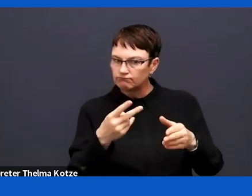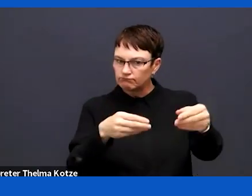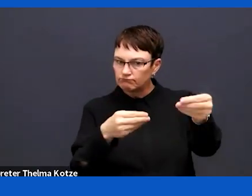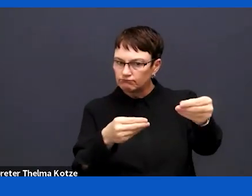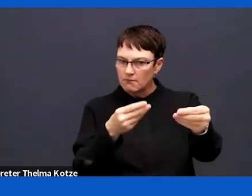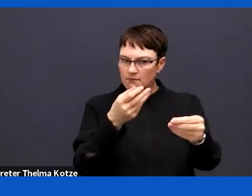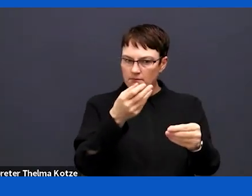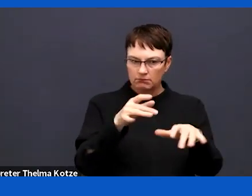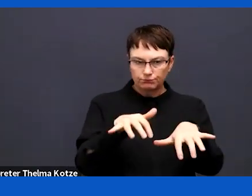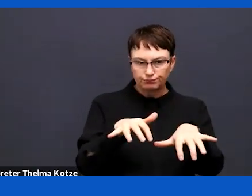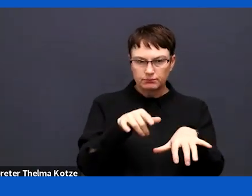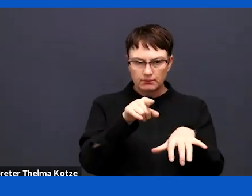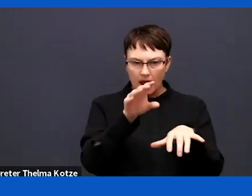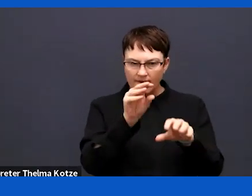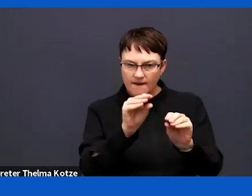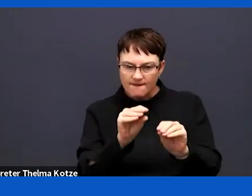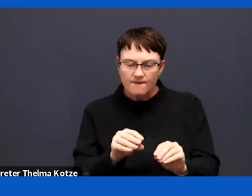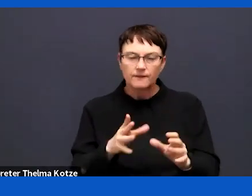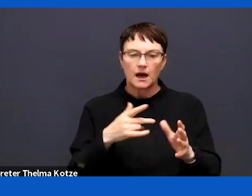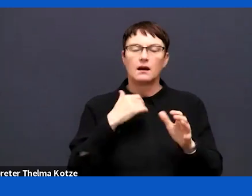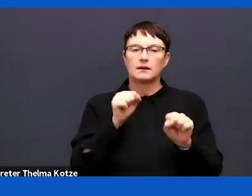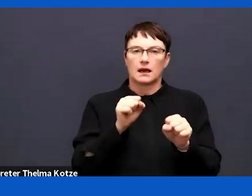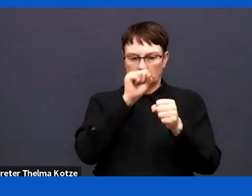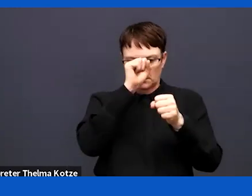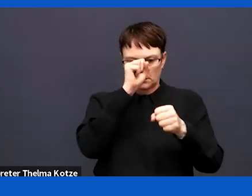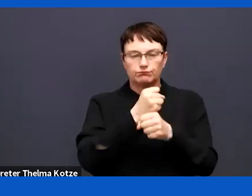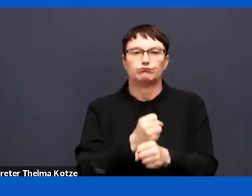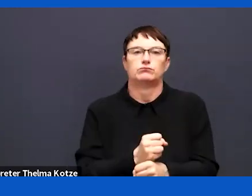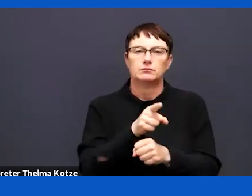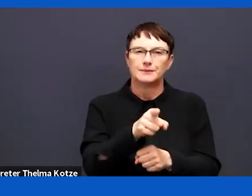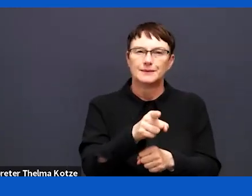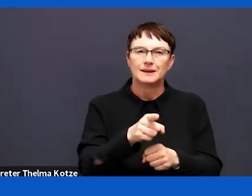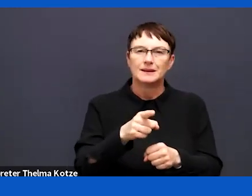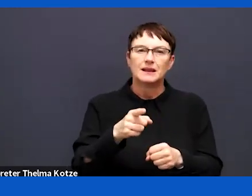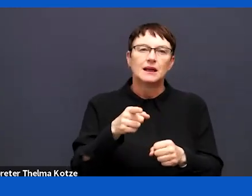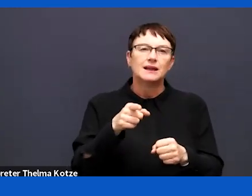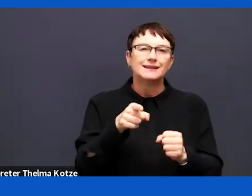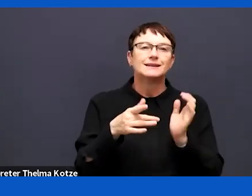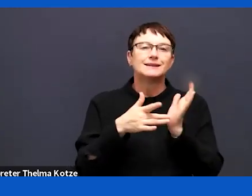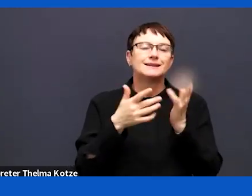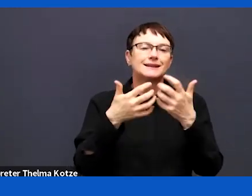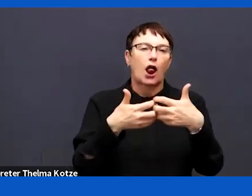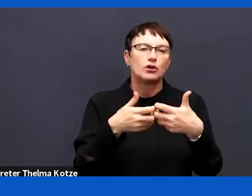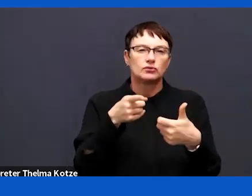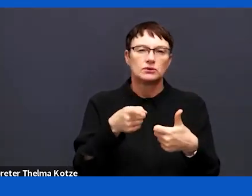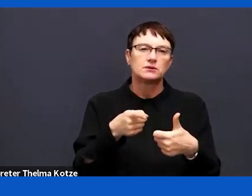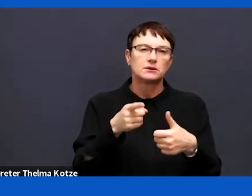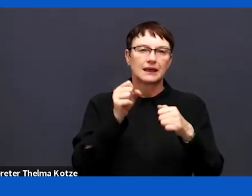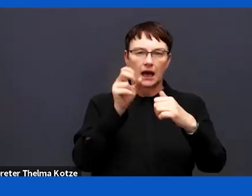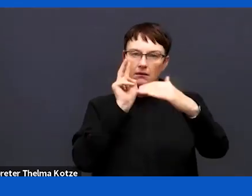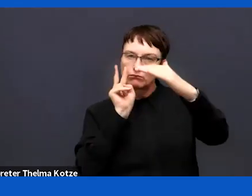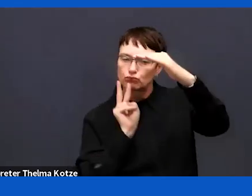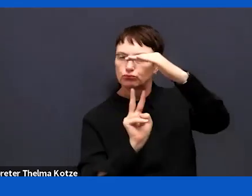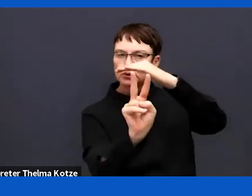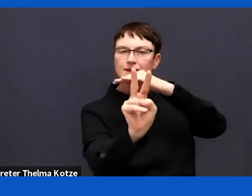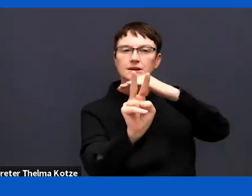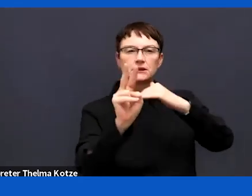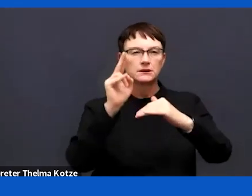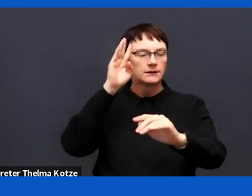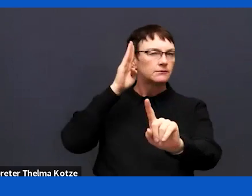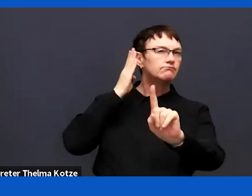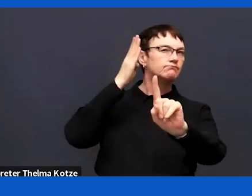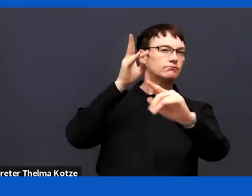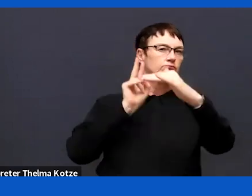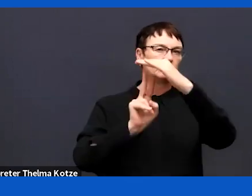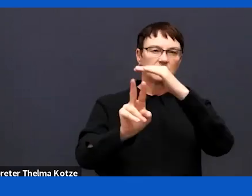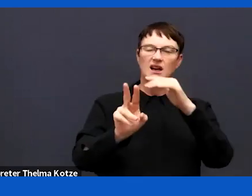on. These technologies are predictive in nature. So they're not going to be like the technologies we have today